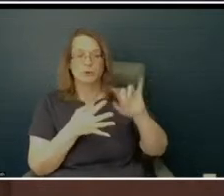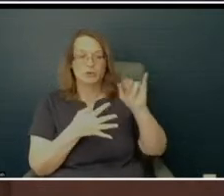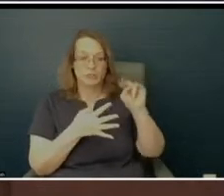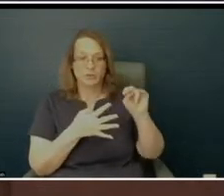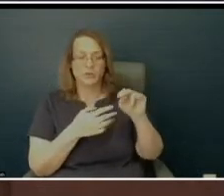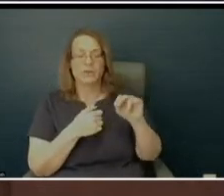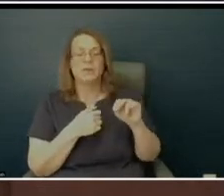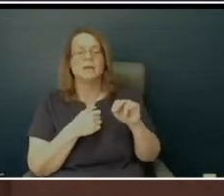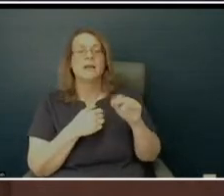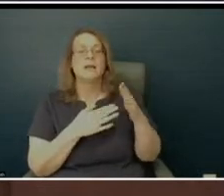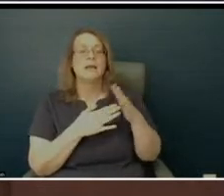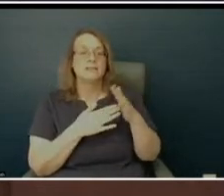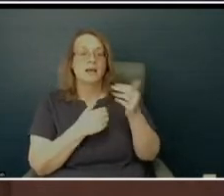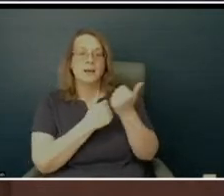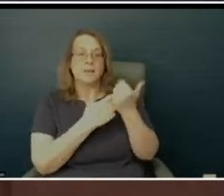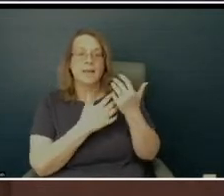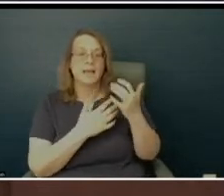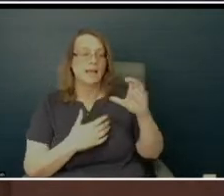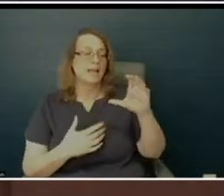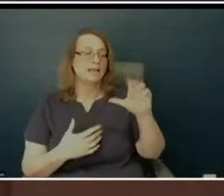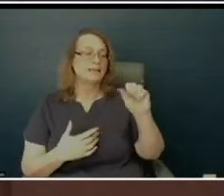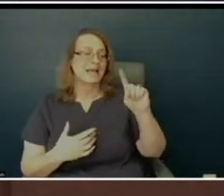Mark Meadows, Cassidy Hutchinson.